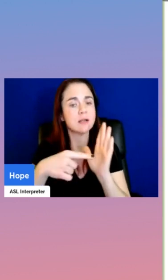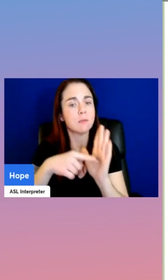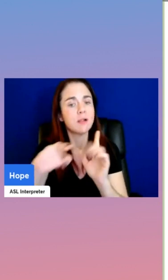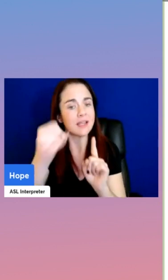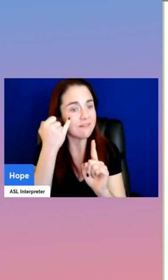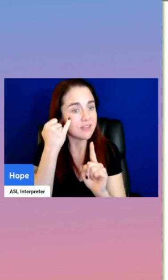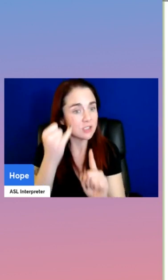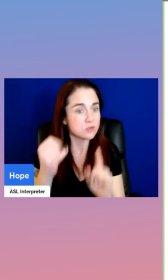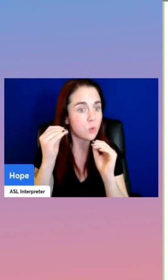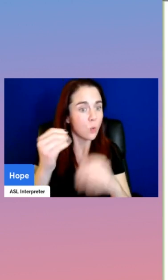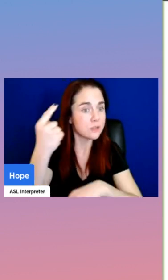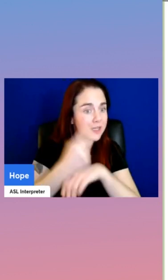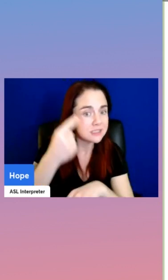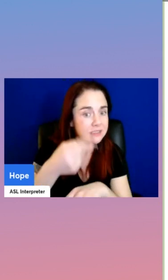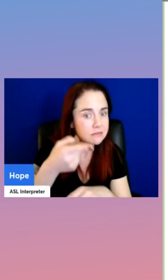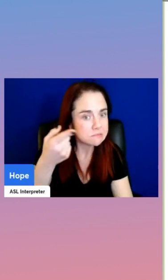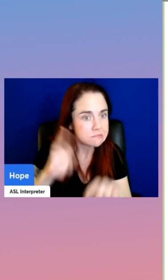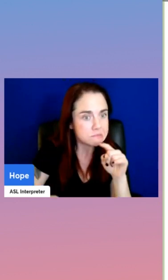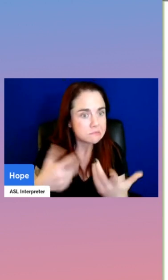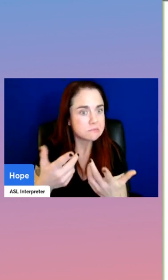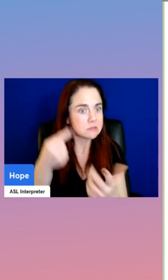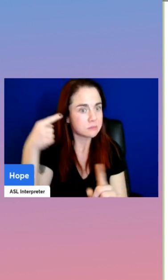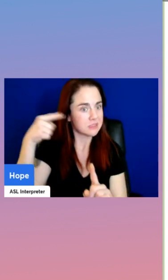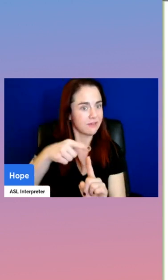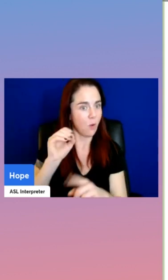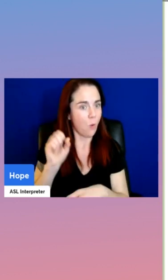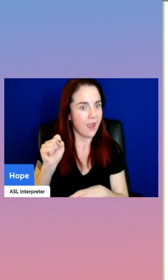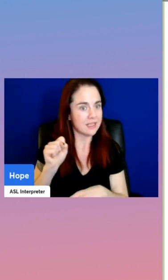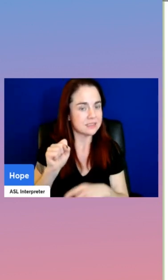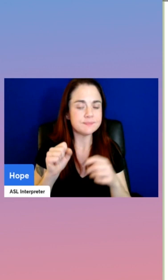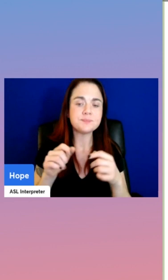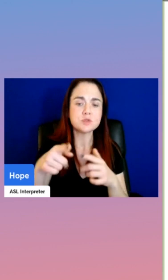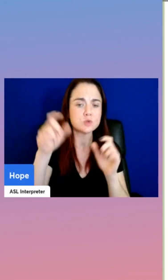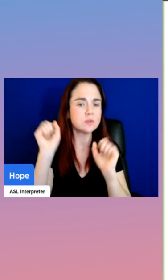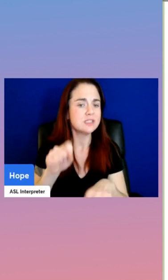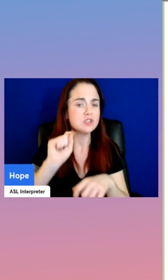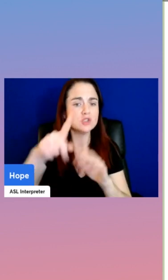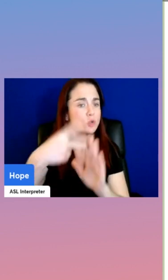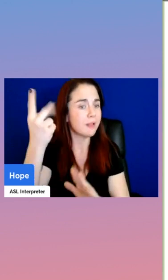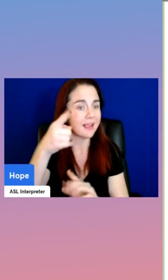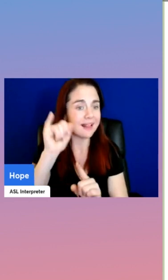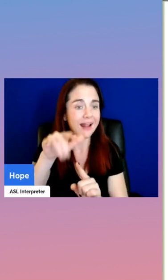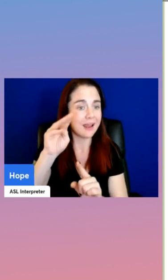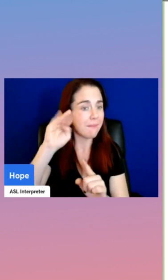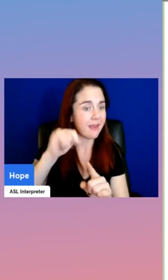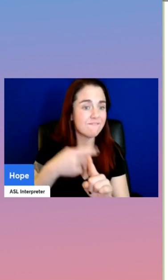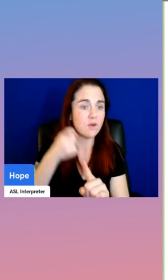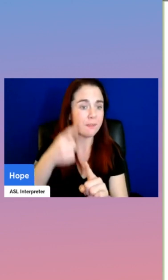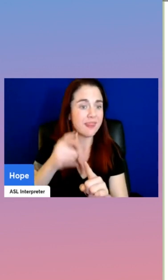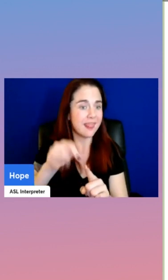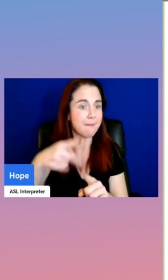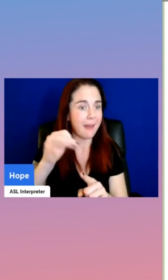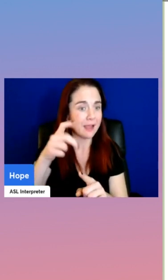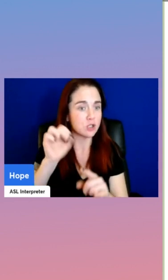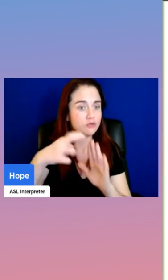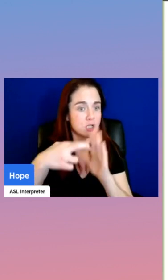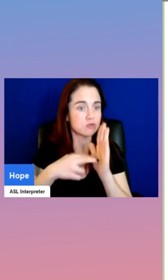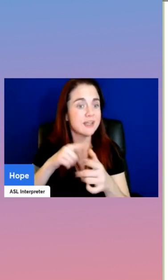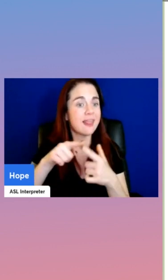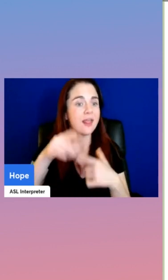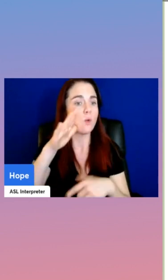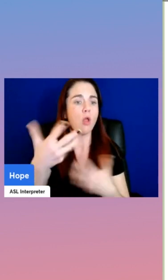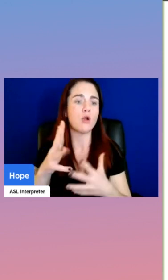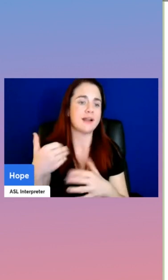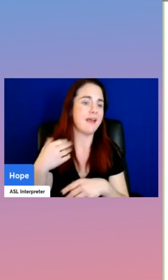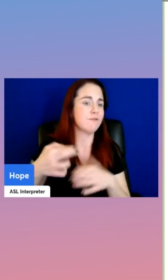zero-day vulnerability on a specific OS, you can simply deprecate this AMI from the HCP Packer registry, and it will have as a